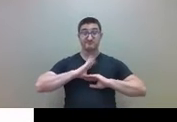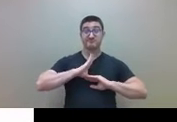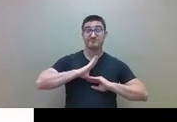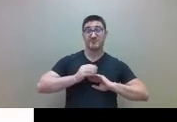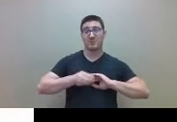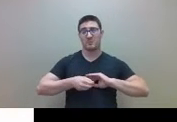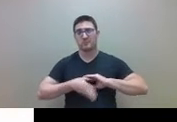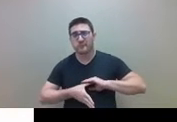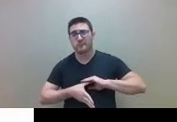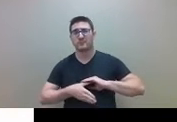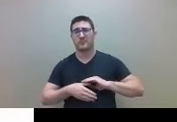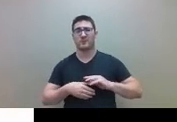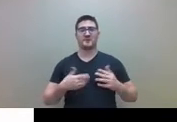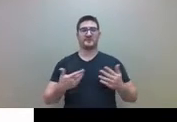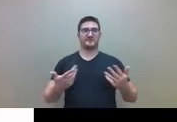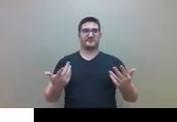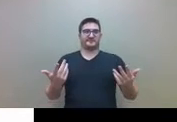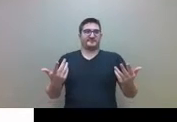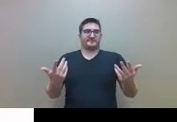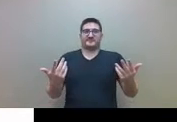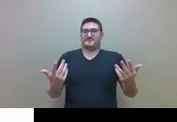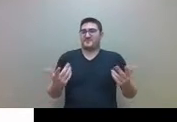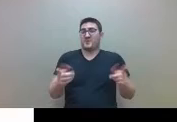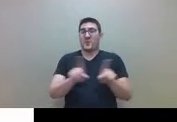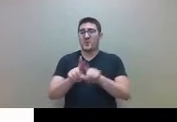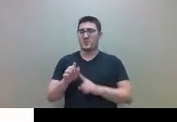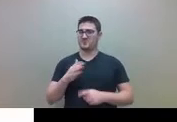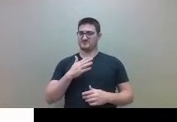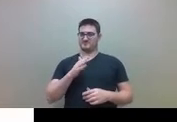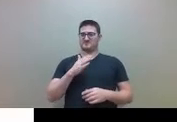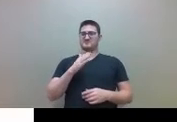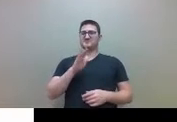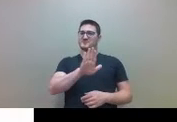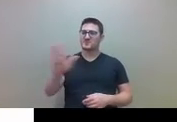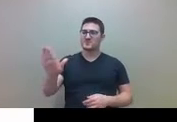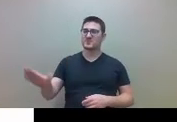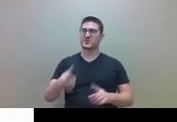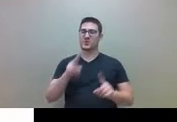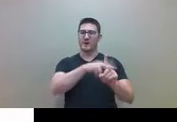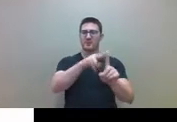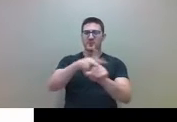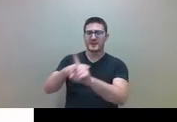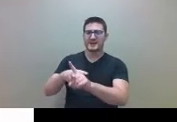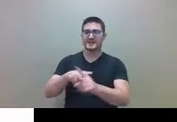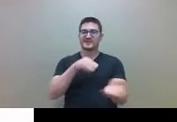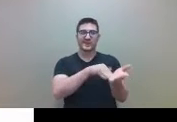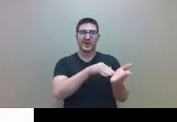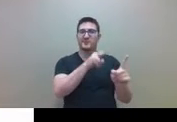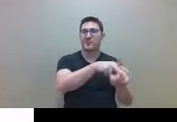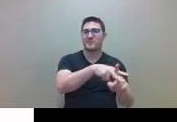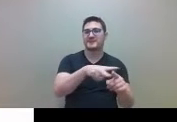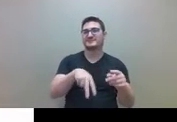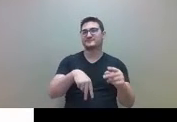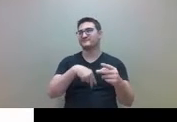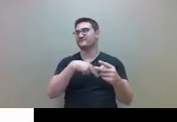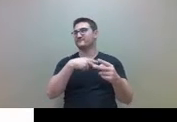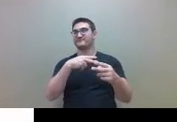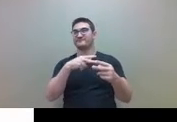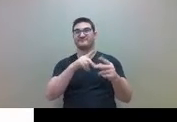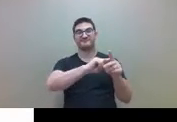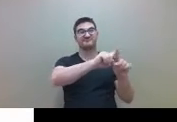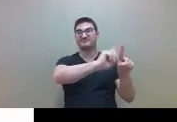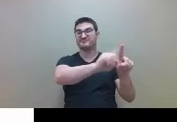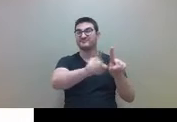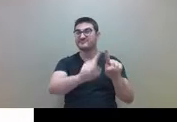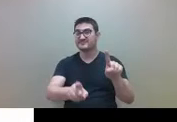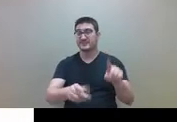just in general, keeping up with your own appointments. As a caregiver, you're consumed with the appointments of your loved one